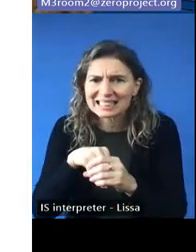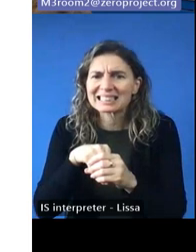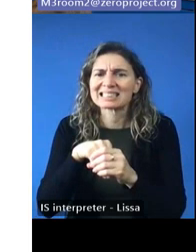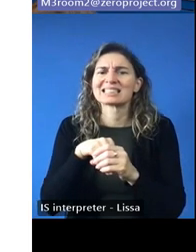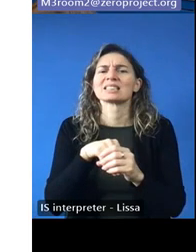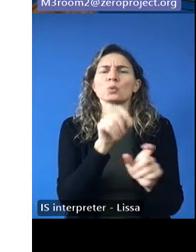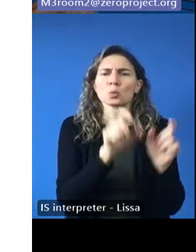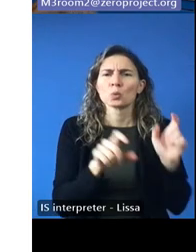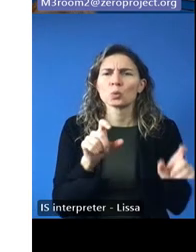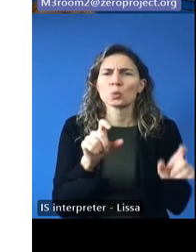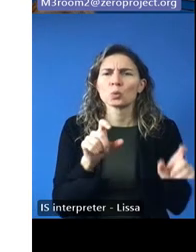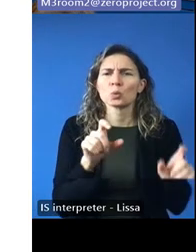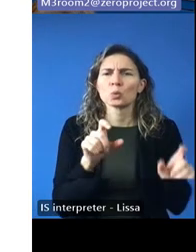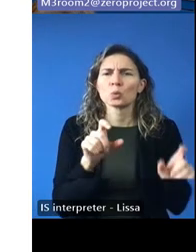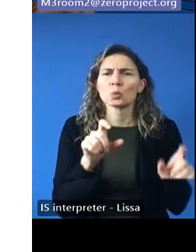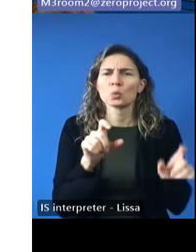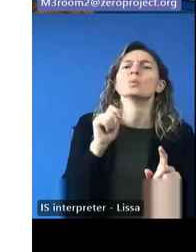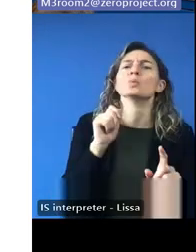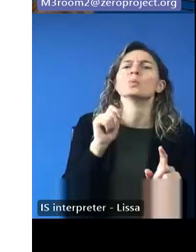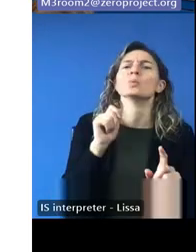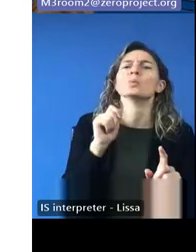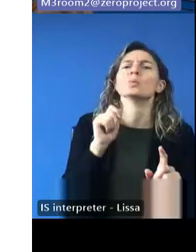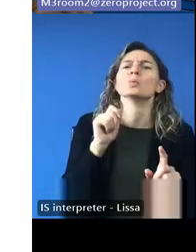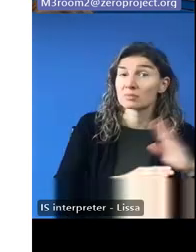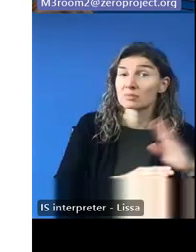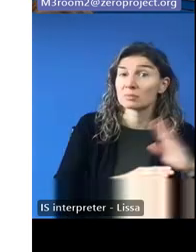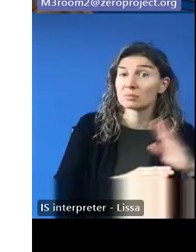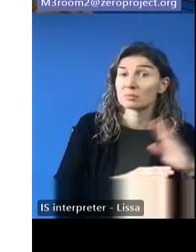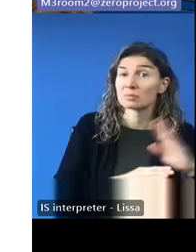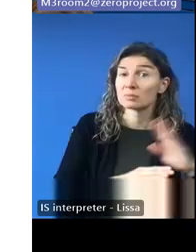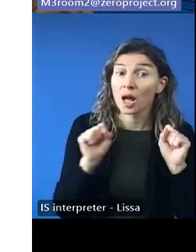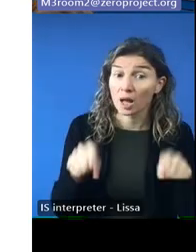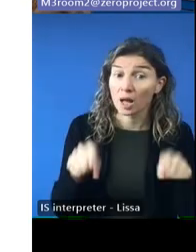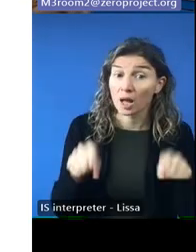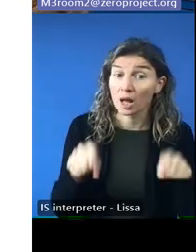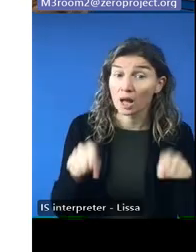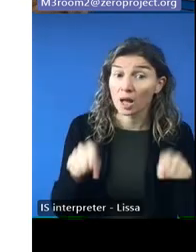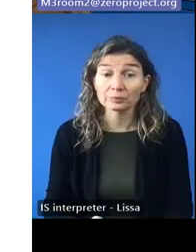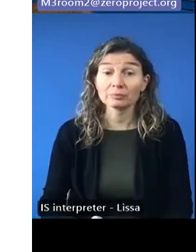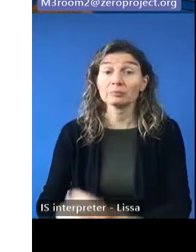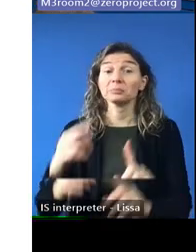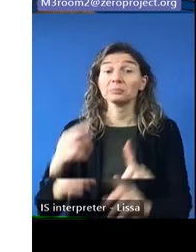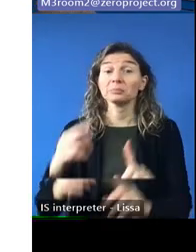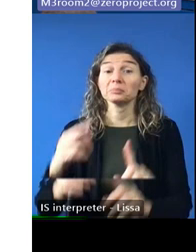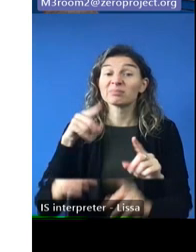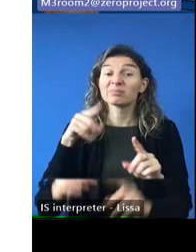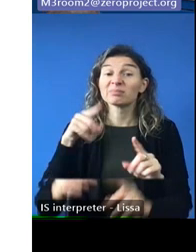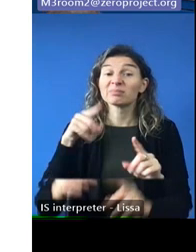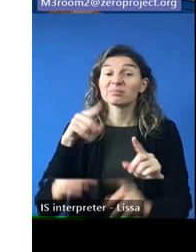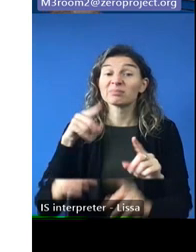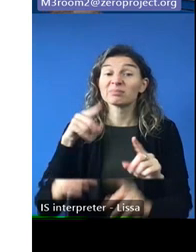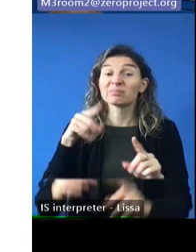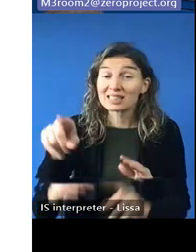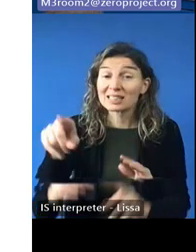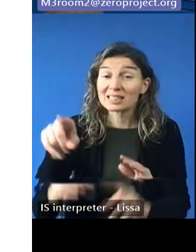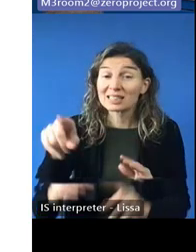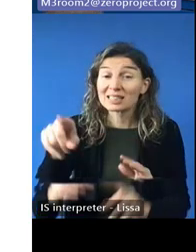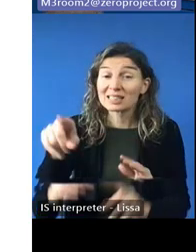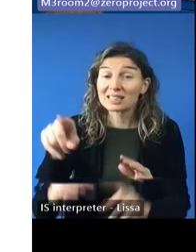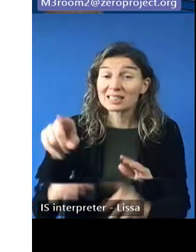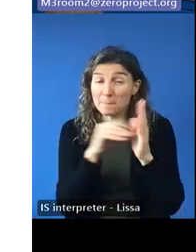2020 and the National Survey of Violence Against Women with Disability in Couple 2022 were carried out through the